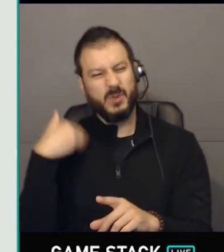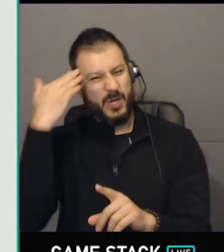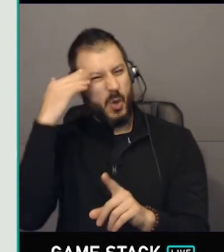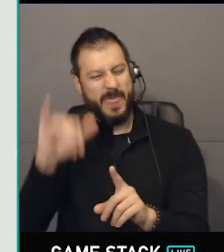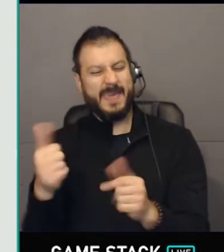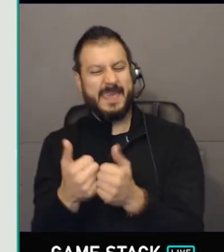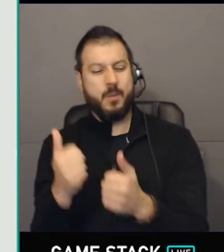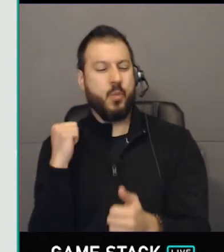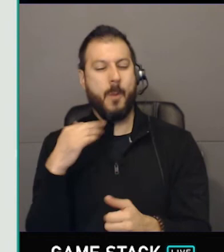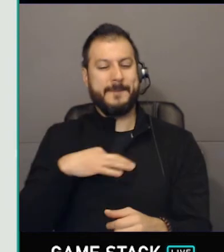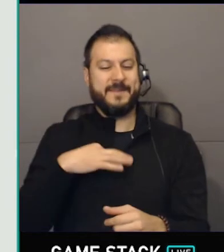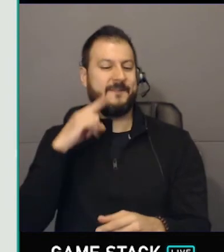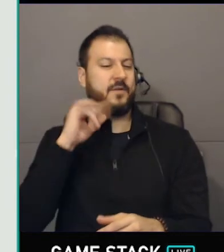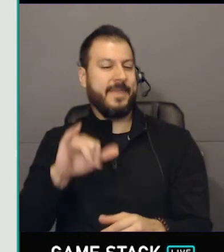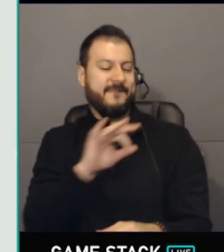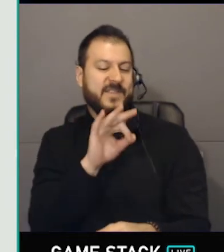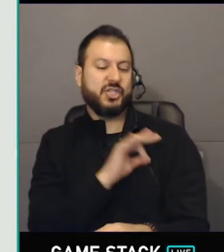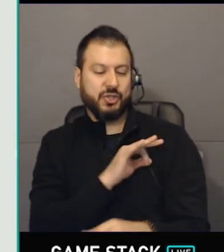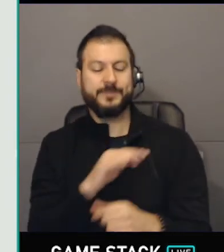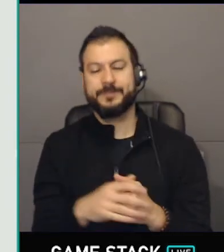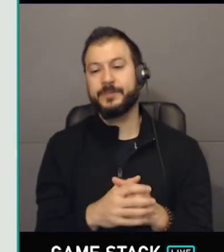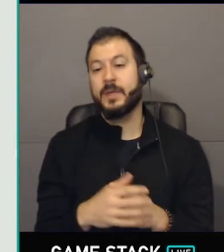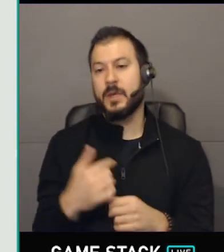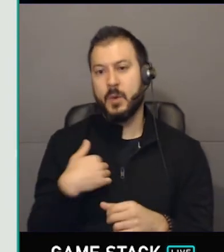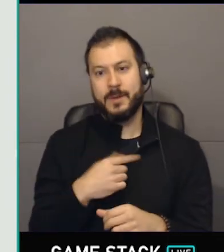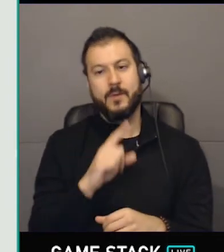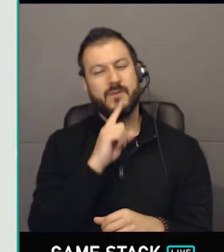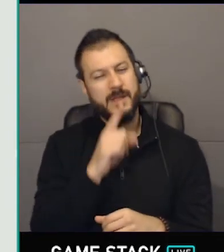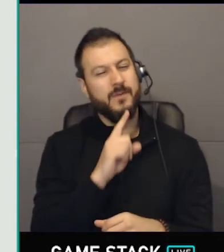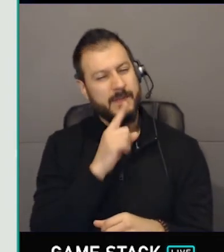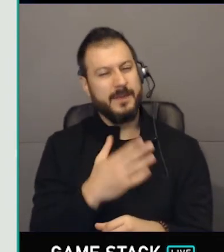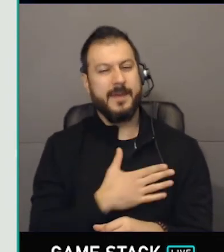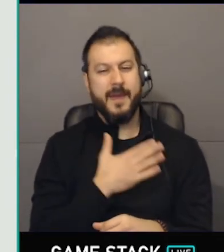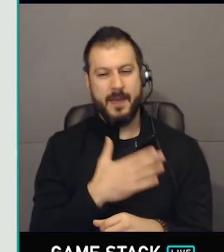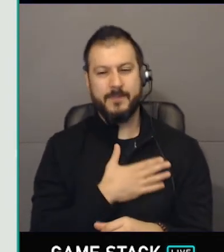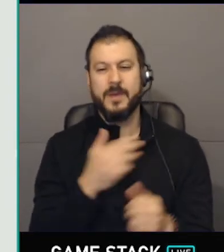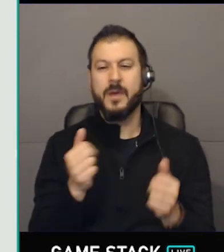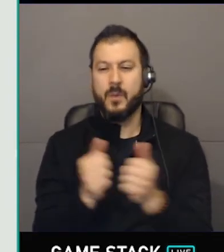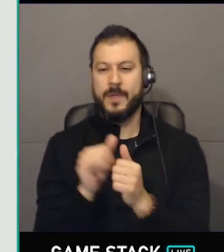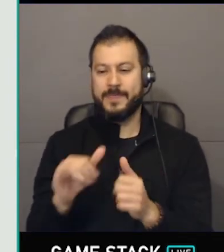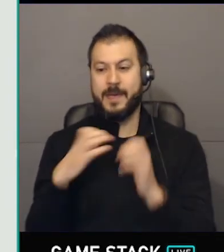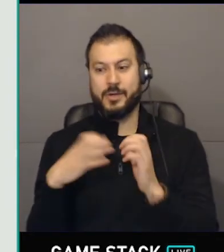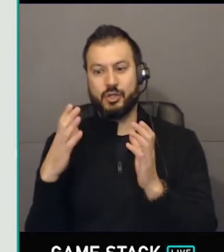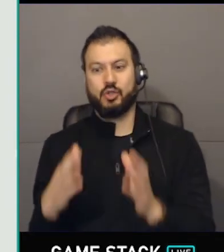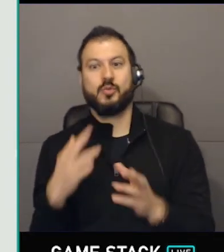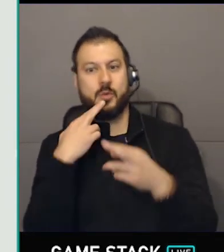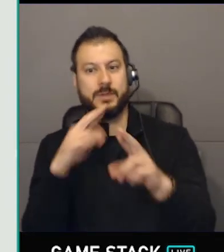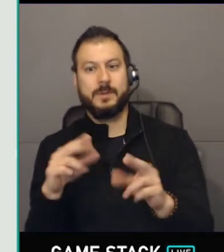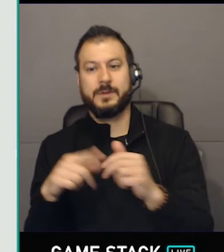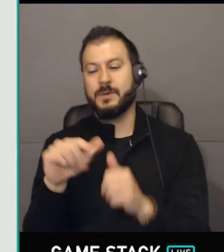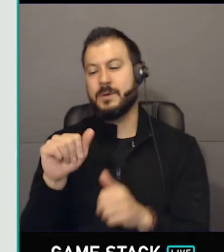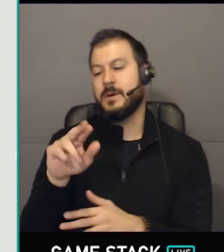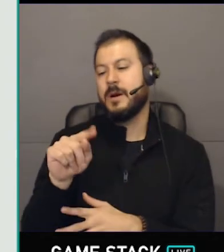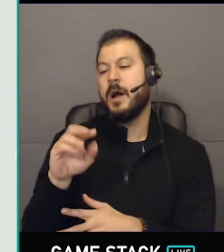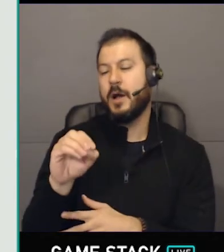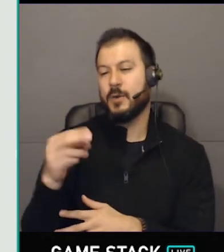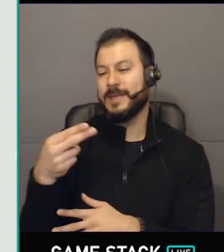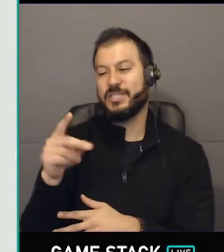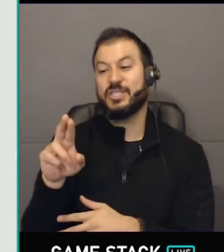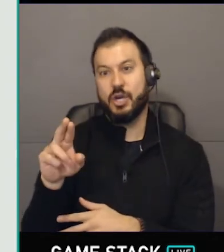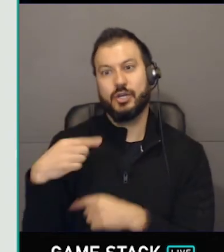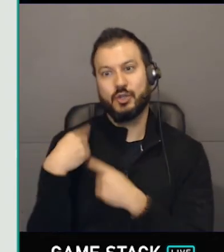feature. And we've been really, really happy with the consumer response to Auto HDR on Xbox so far.